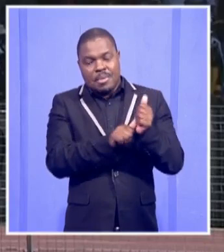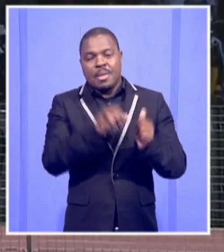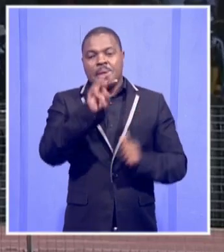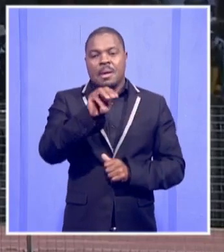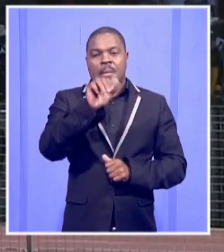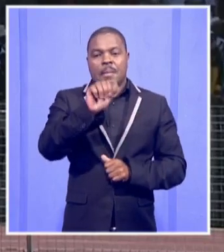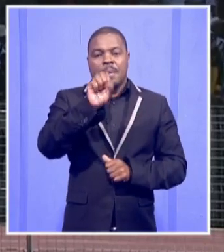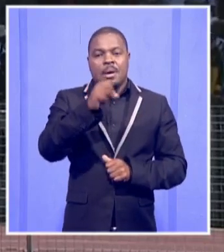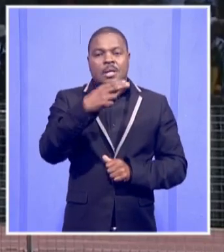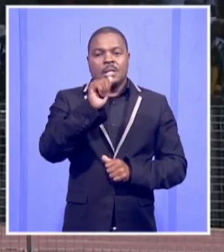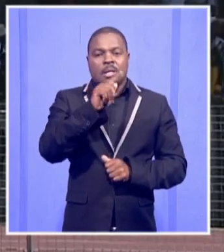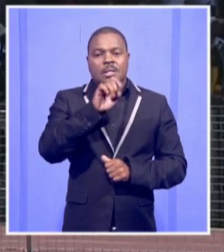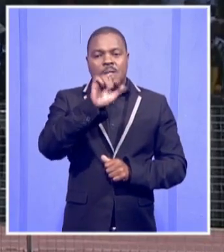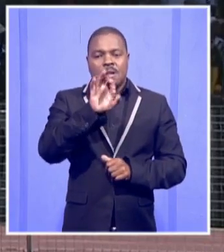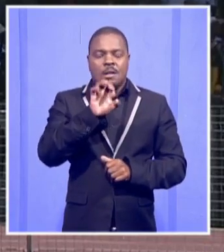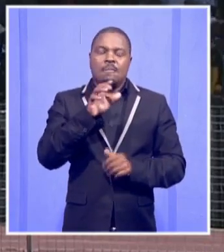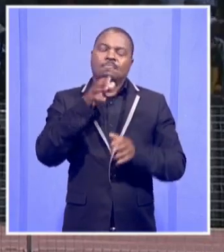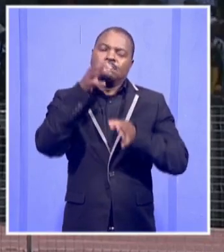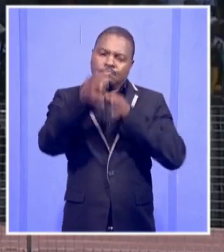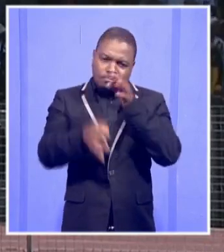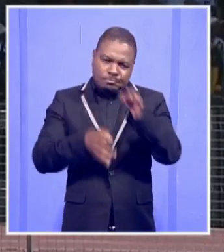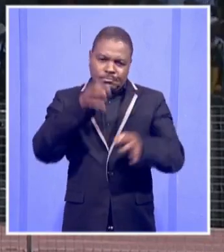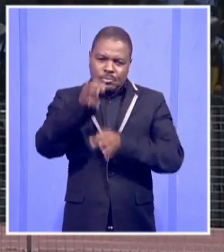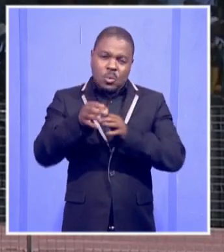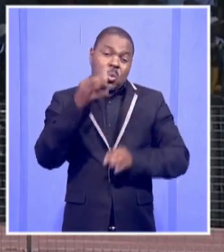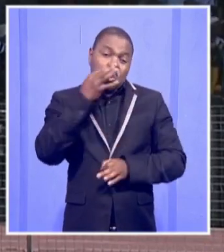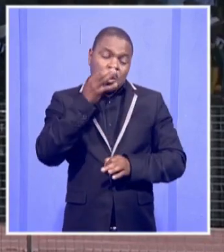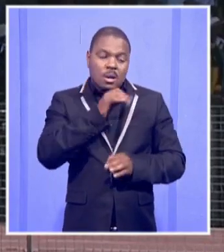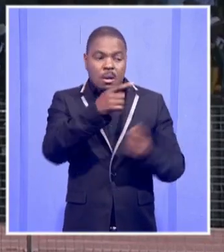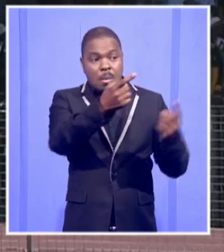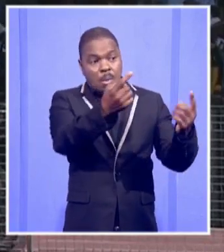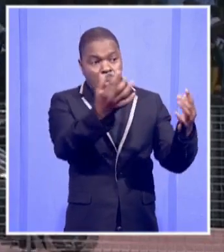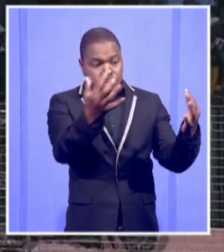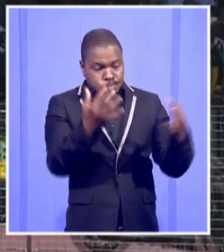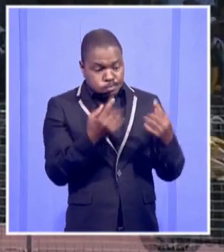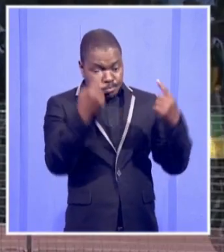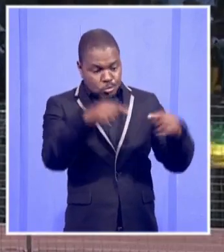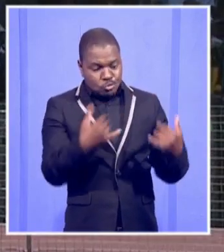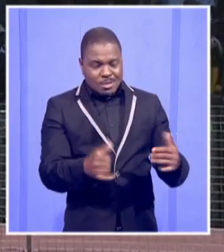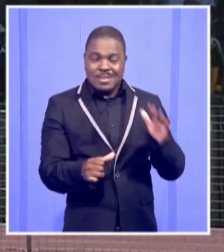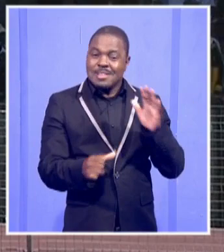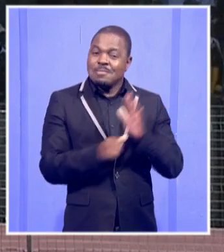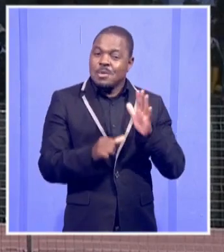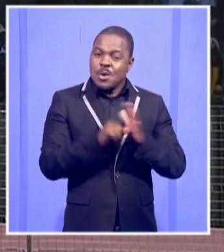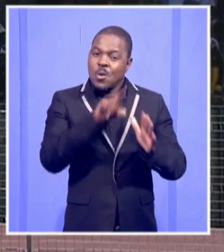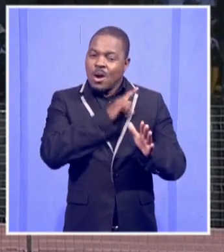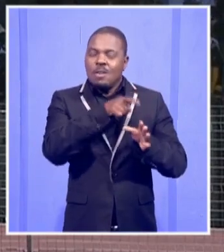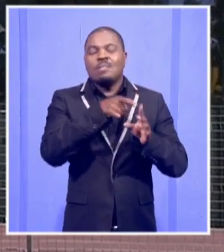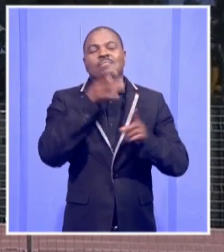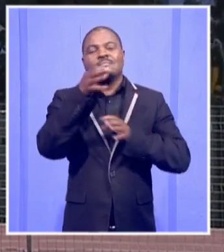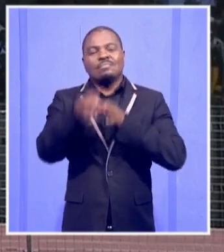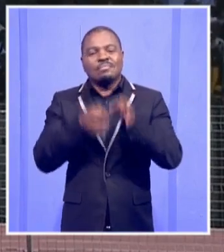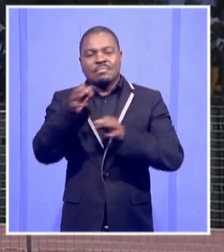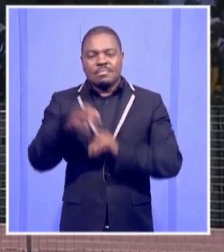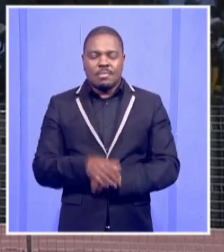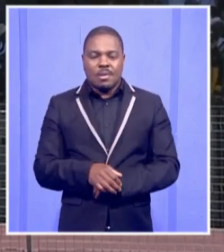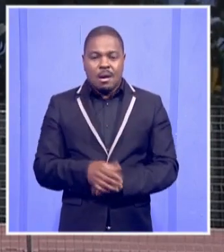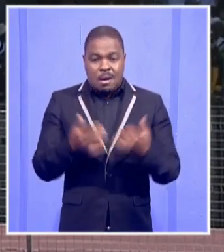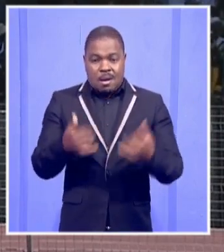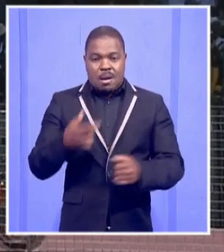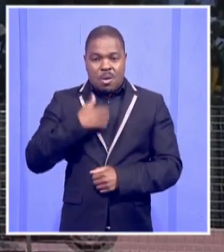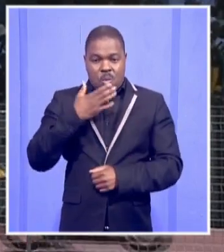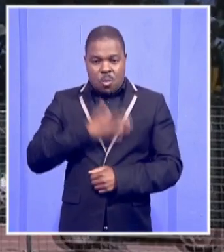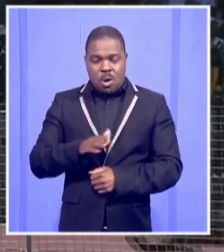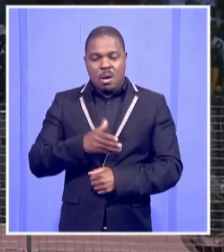He was talking about the significance of them coming here today. But I'd like to bring a member of ANC Womens